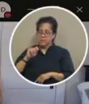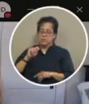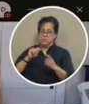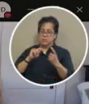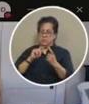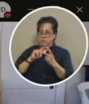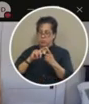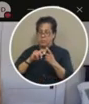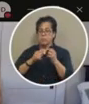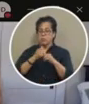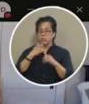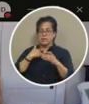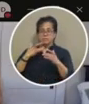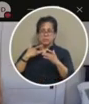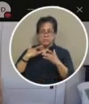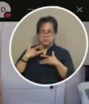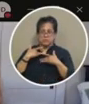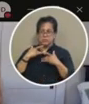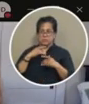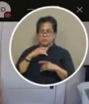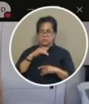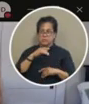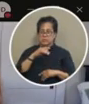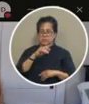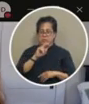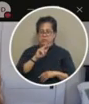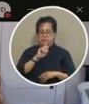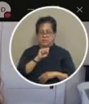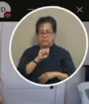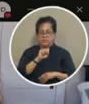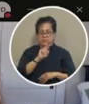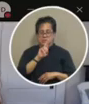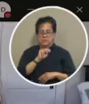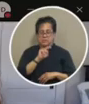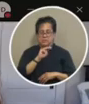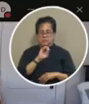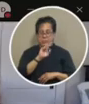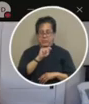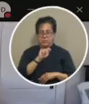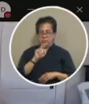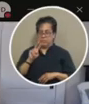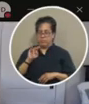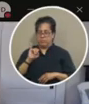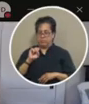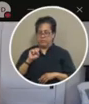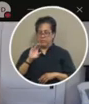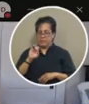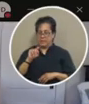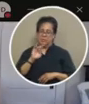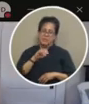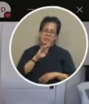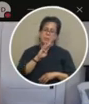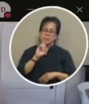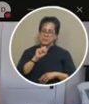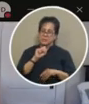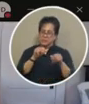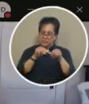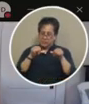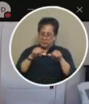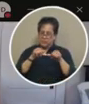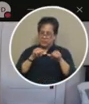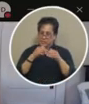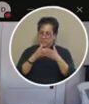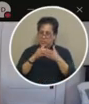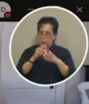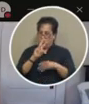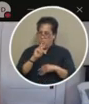that I'm most concerned about is Sun Mountain Viscount, considering that it is a bus station right there by